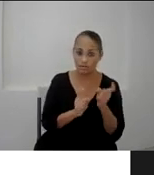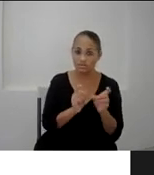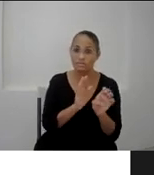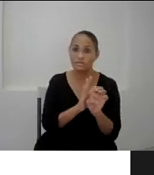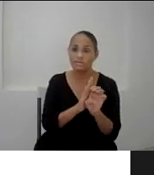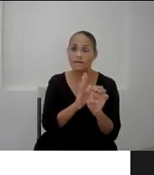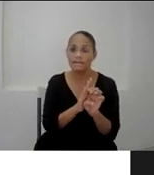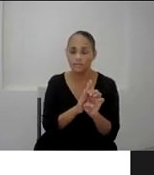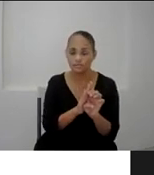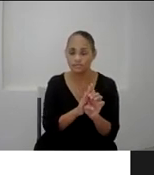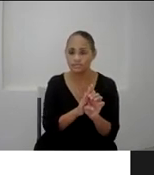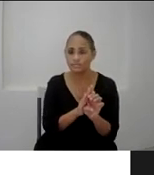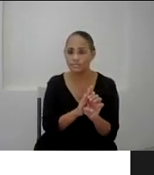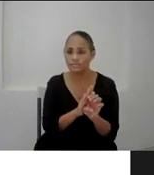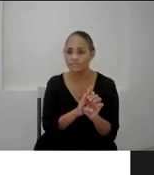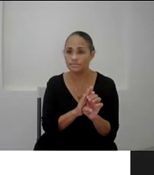a minute.